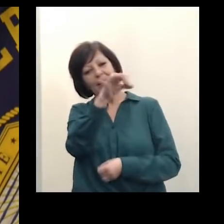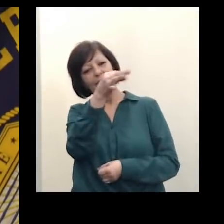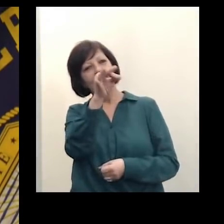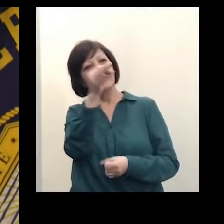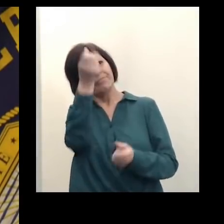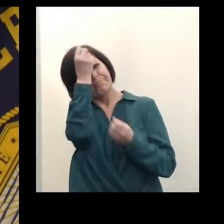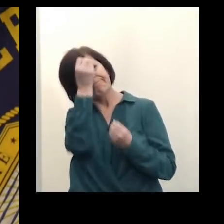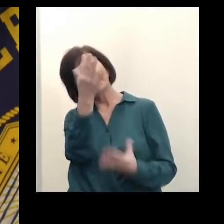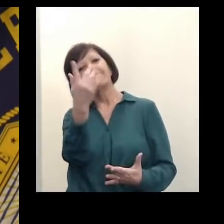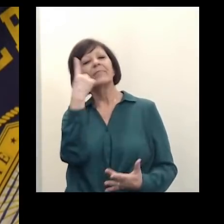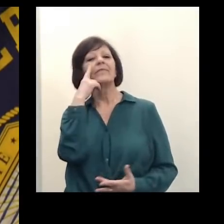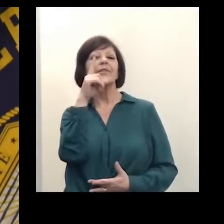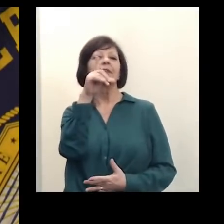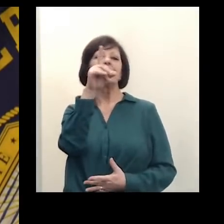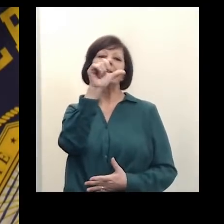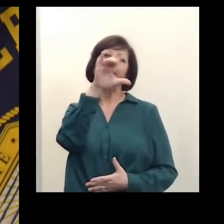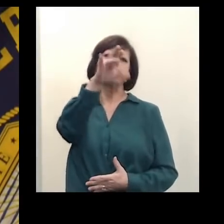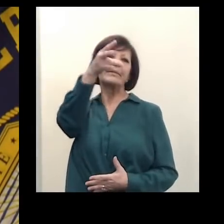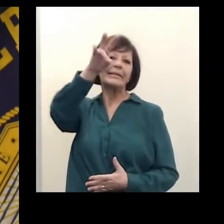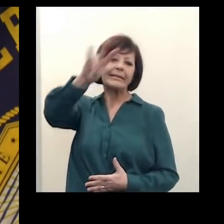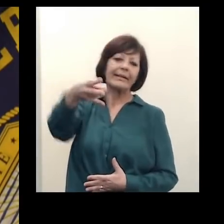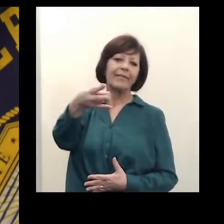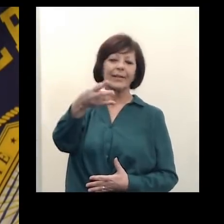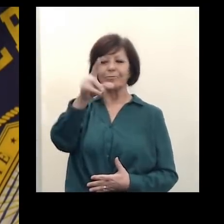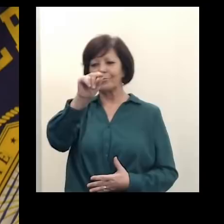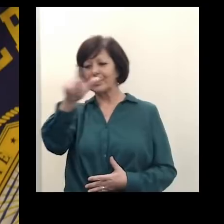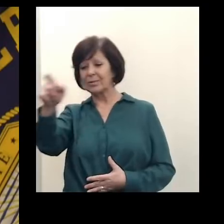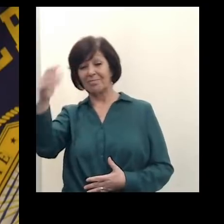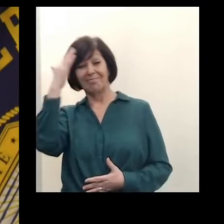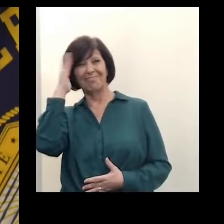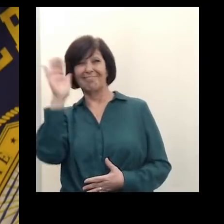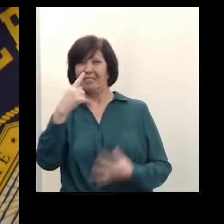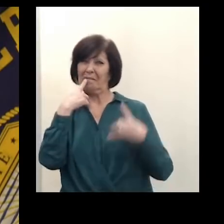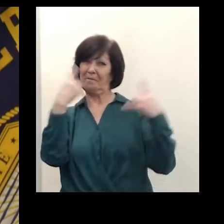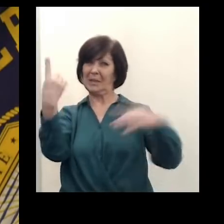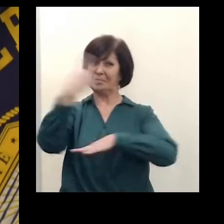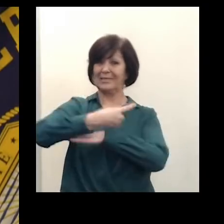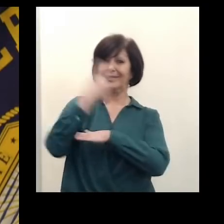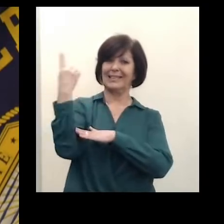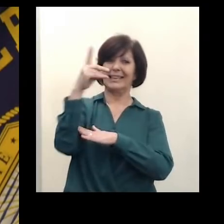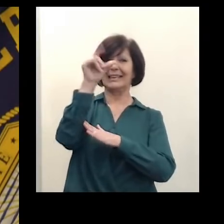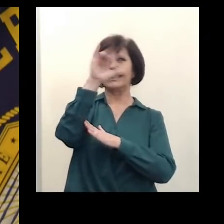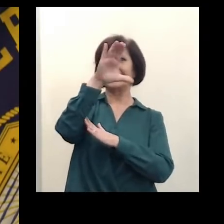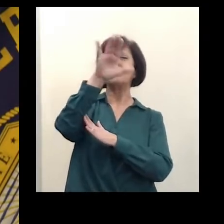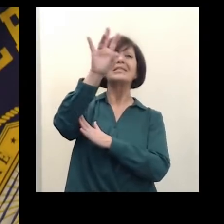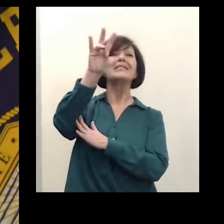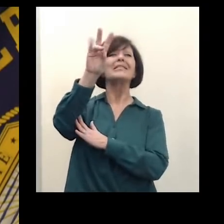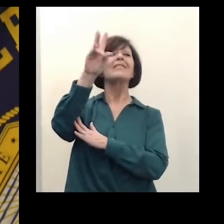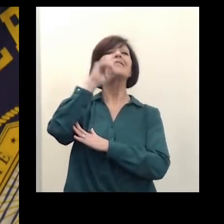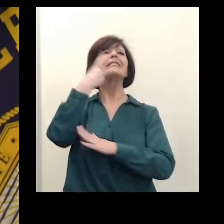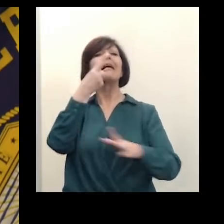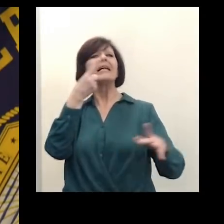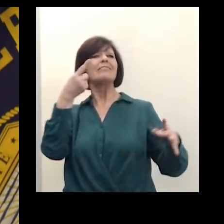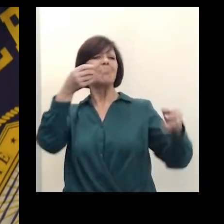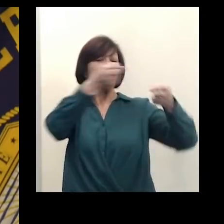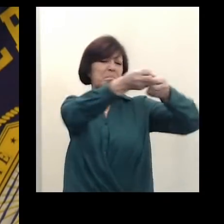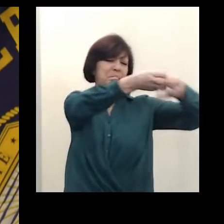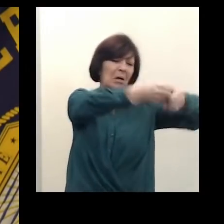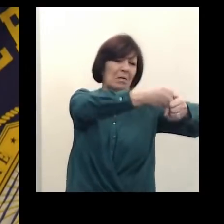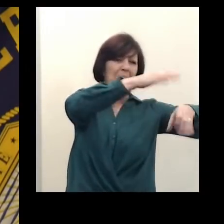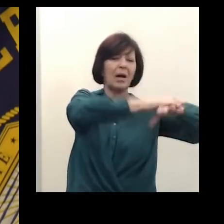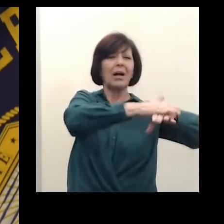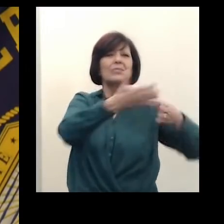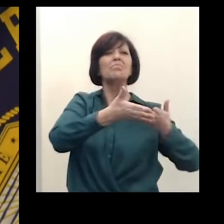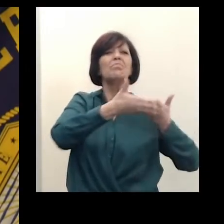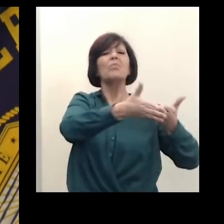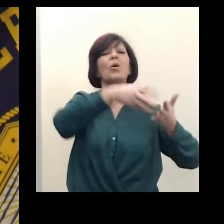2021. December 7th, of course, the date that will live in infamy as a result of it 80 years ago, the attack on Pearl Harbor. And our nation came together to